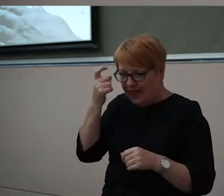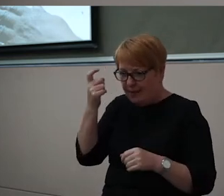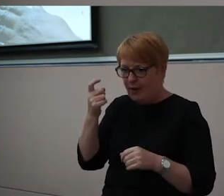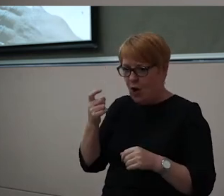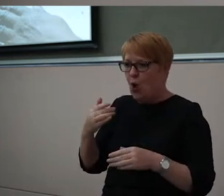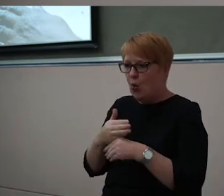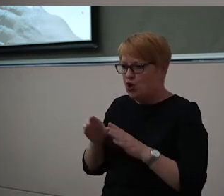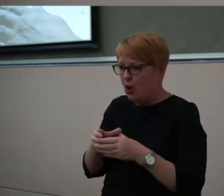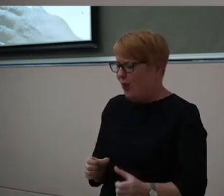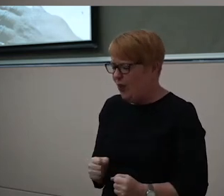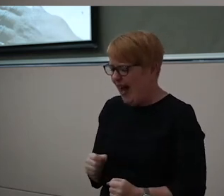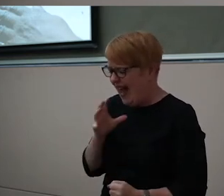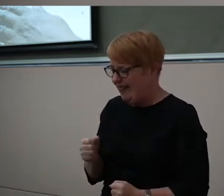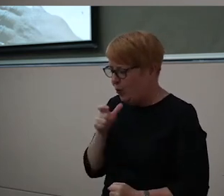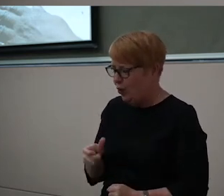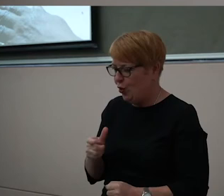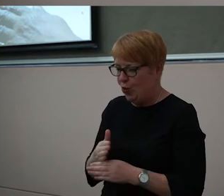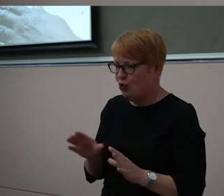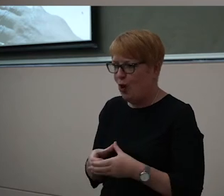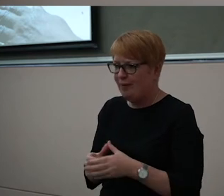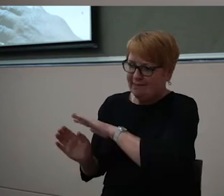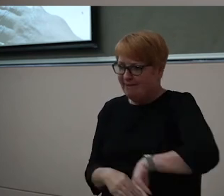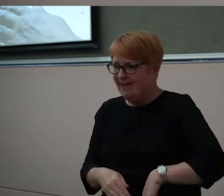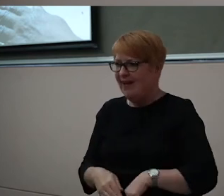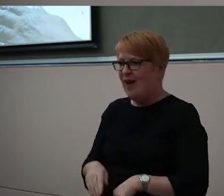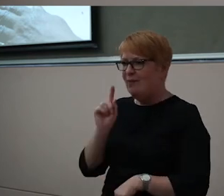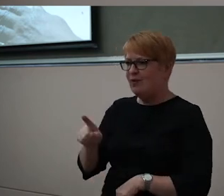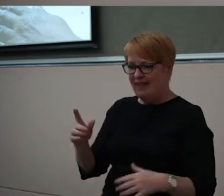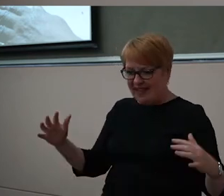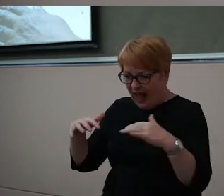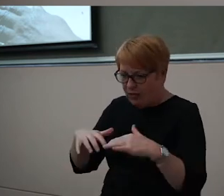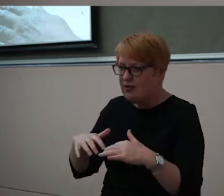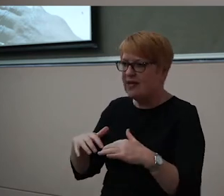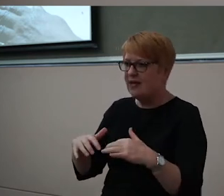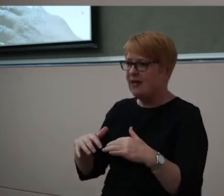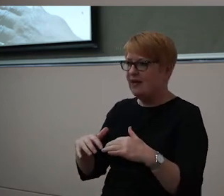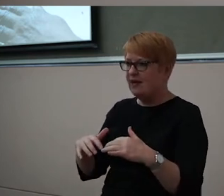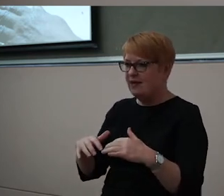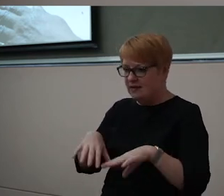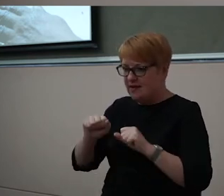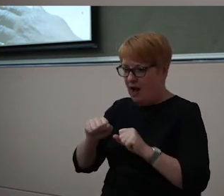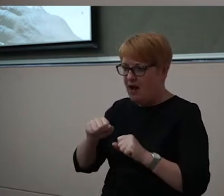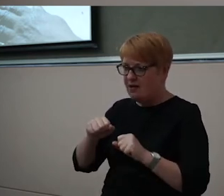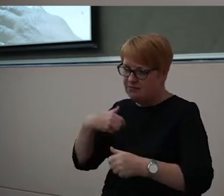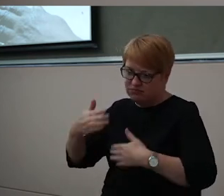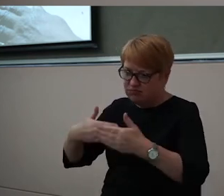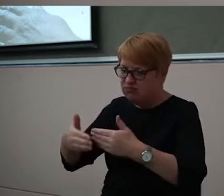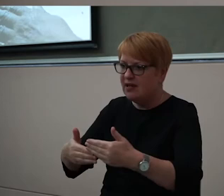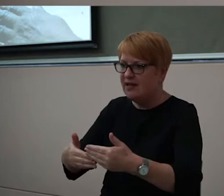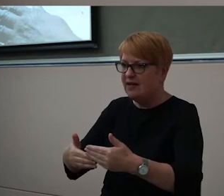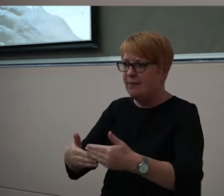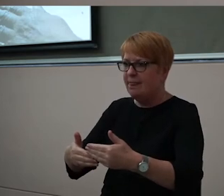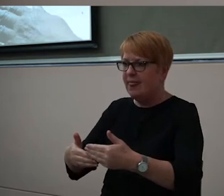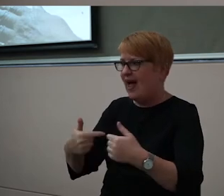we're revisiting. So I'm going to all those locations, and we're like, hey, because we're going to start things up again and hopefully move